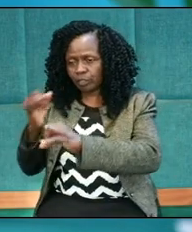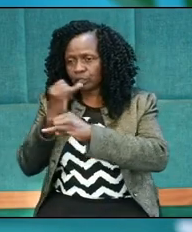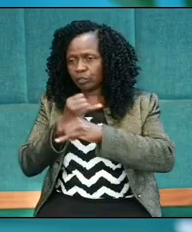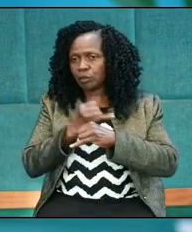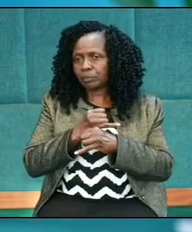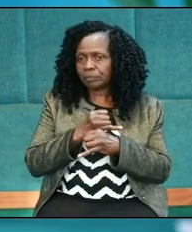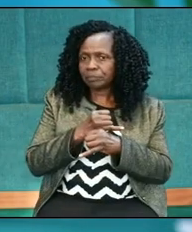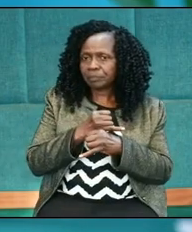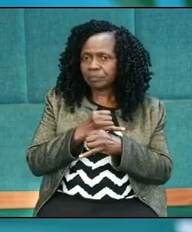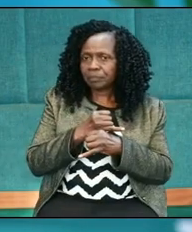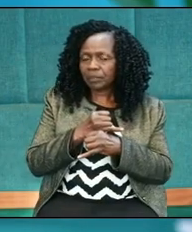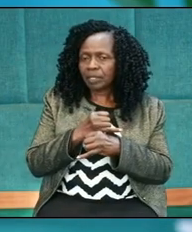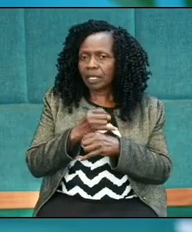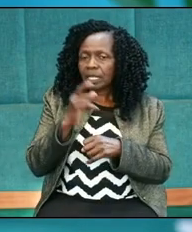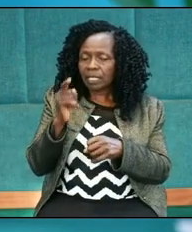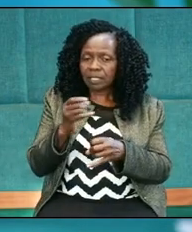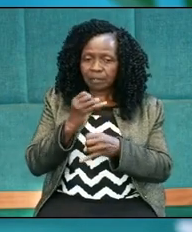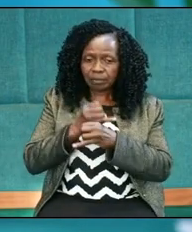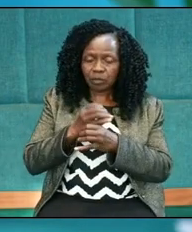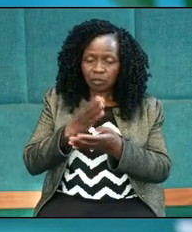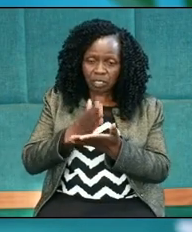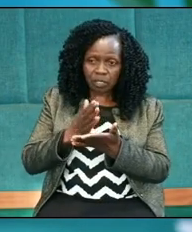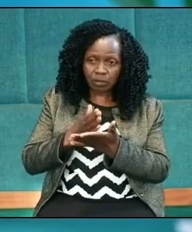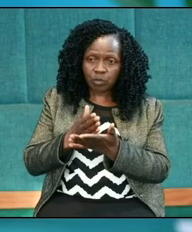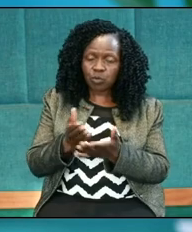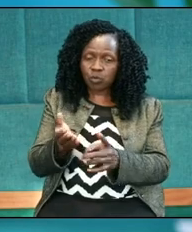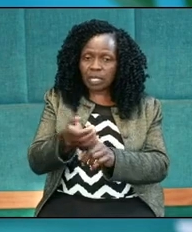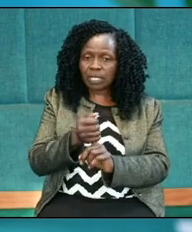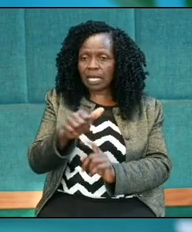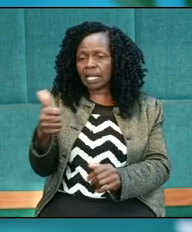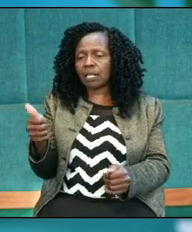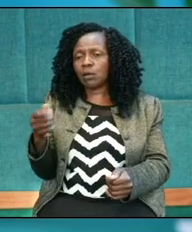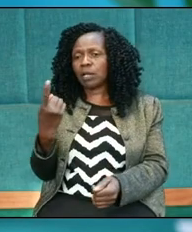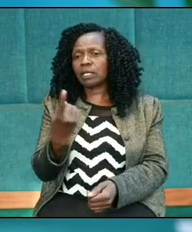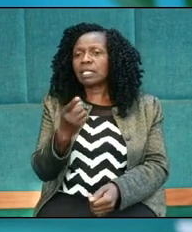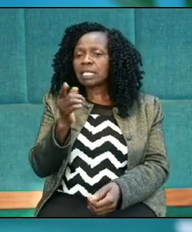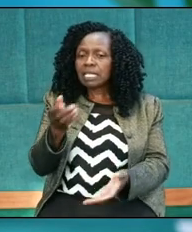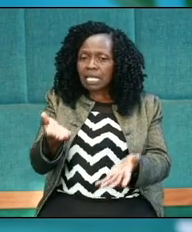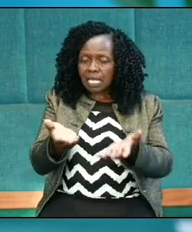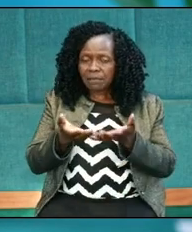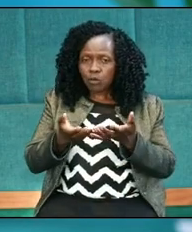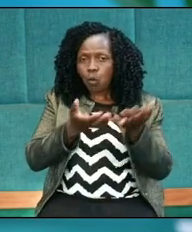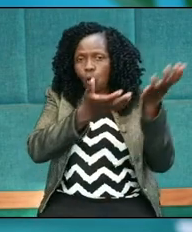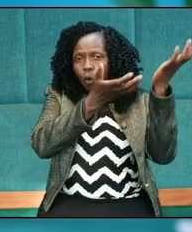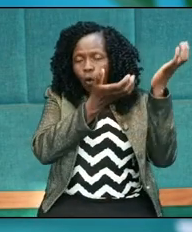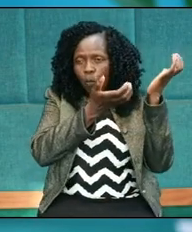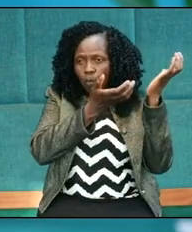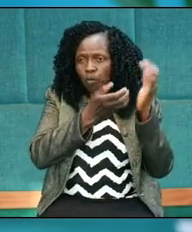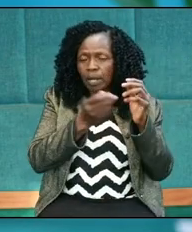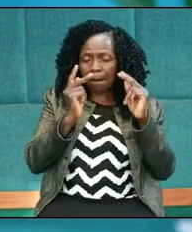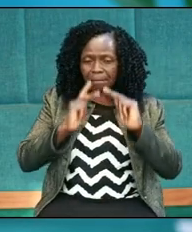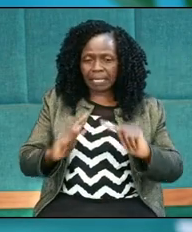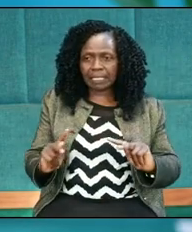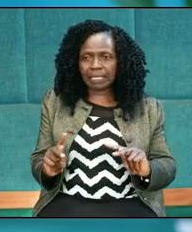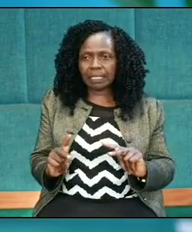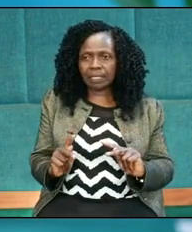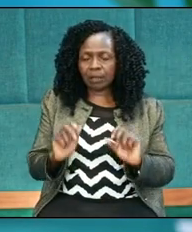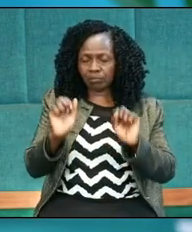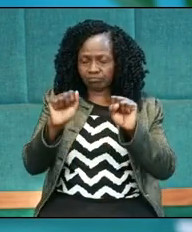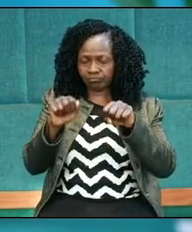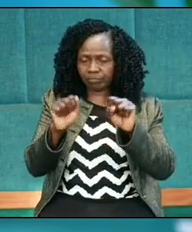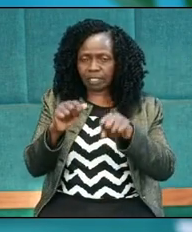got this particular job that you have lost, you are going to get another one. That gives you, isn't it? It gives you peace. You can be able to